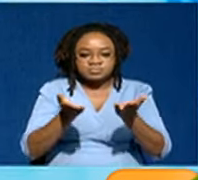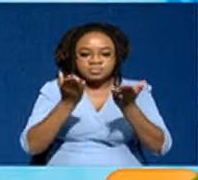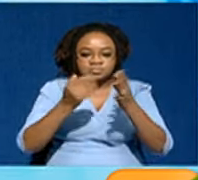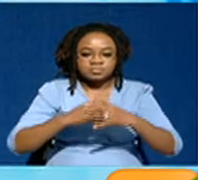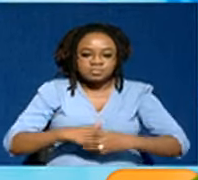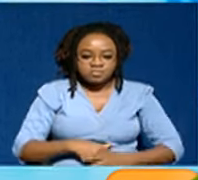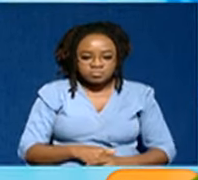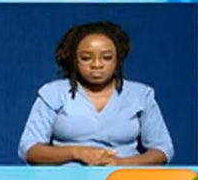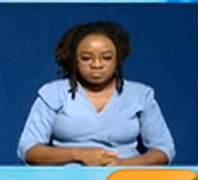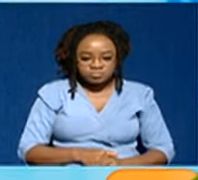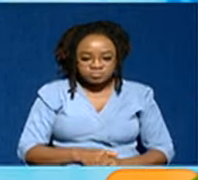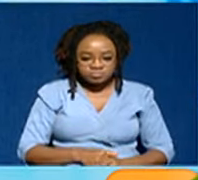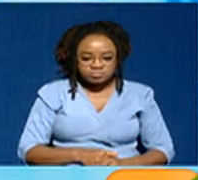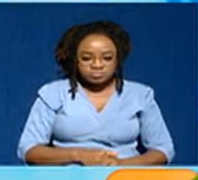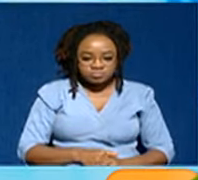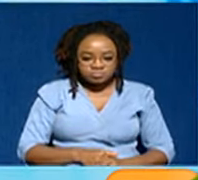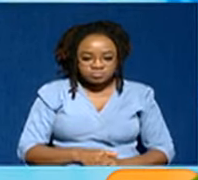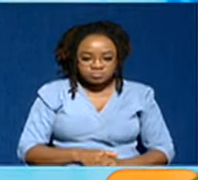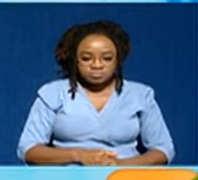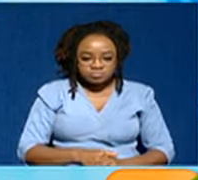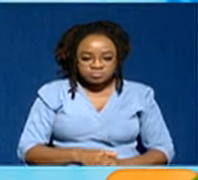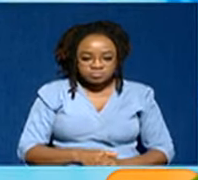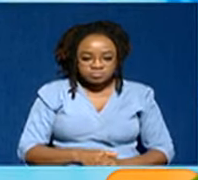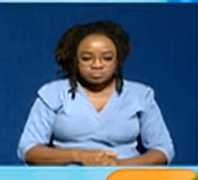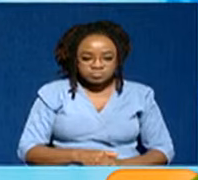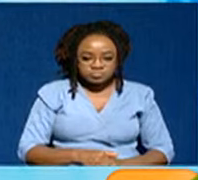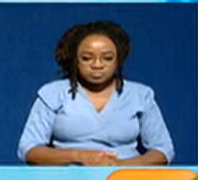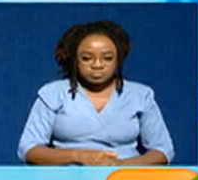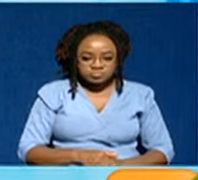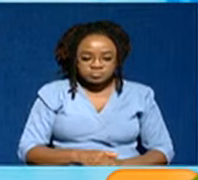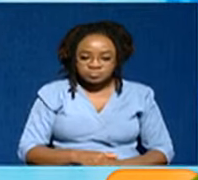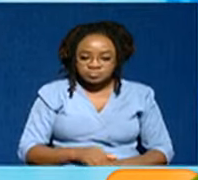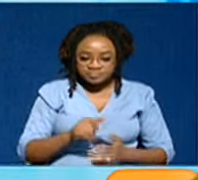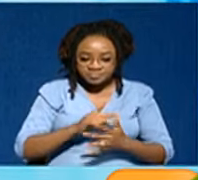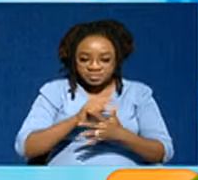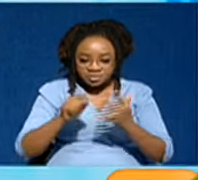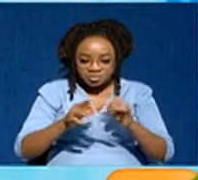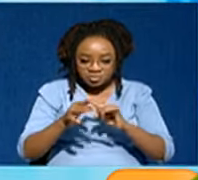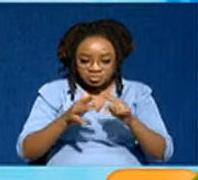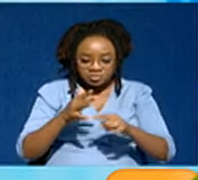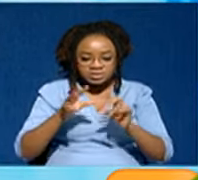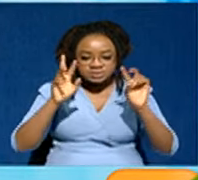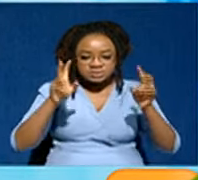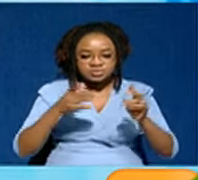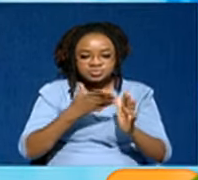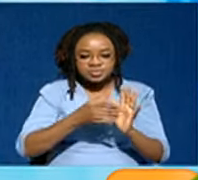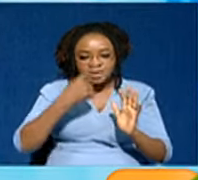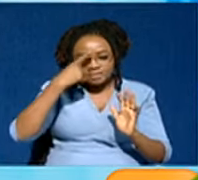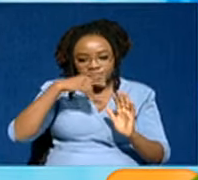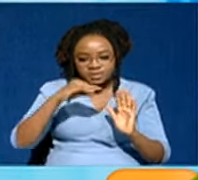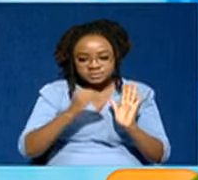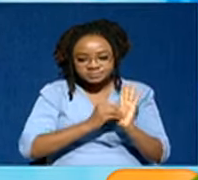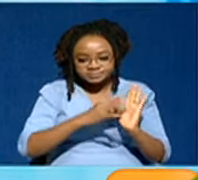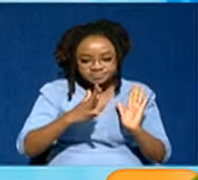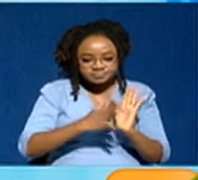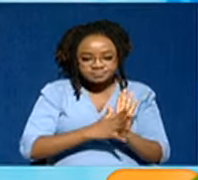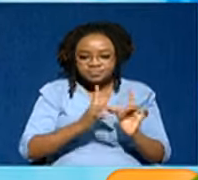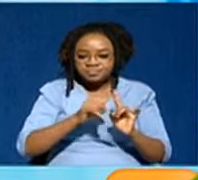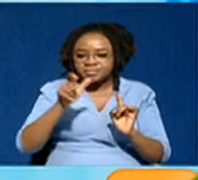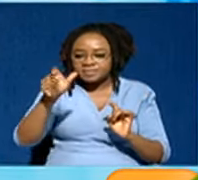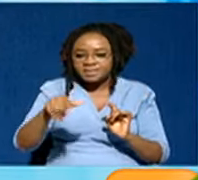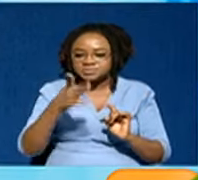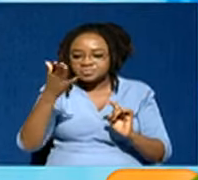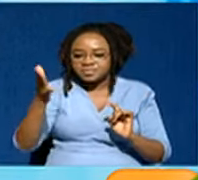about, these are issues that are in the policy. They are very well provided for. But somebody has just